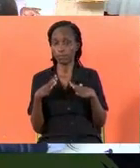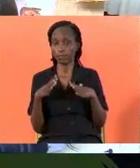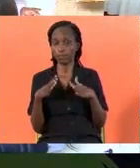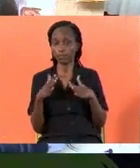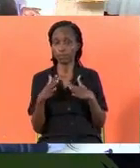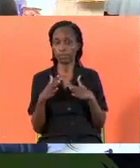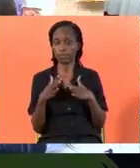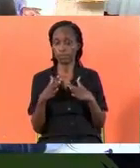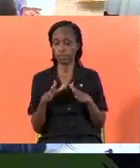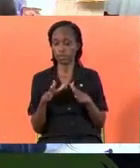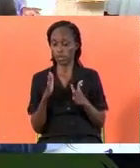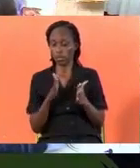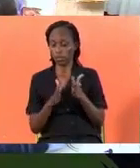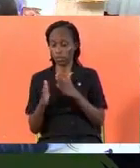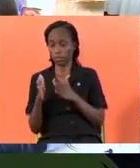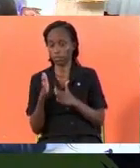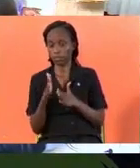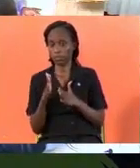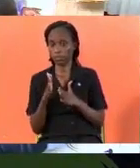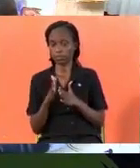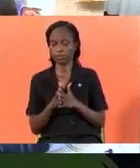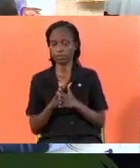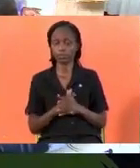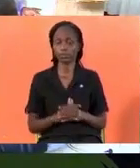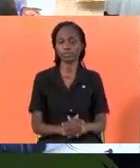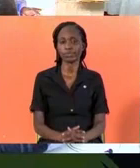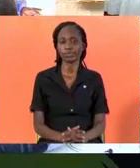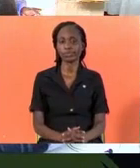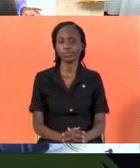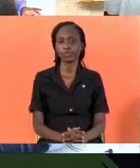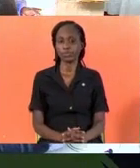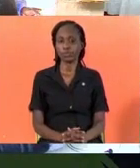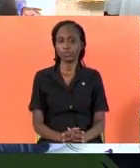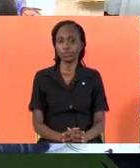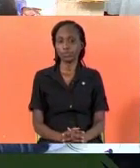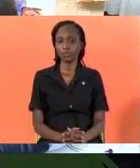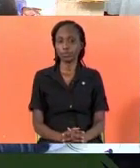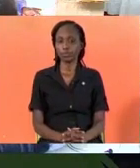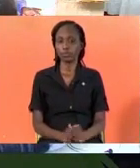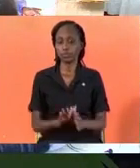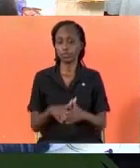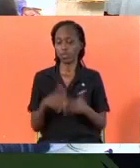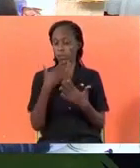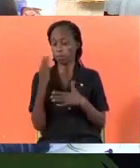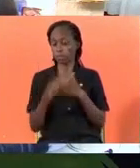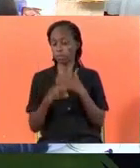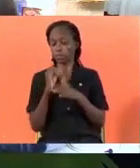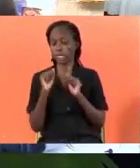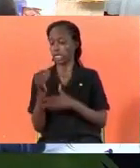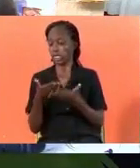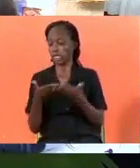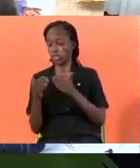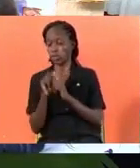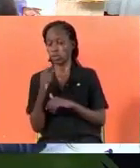prepared some technical information about journalism, on how best journalists can interact with the communities,